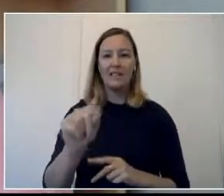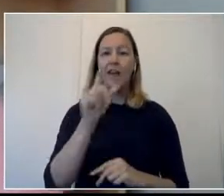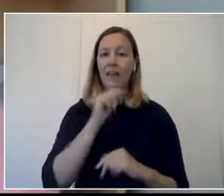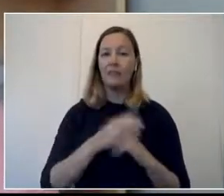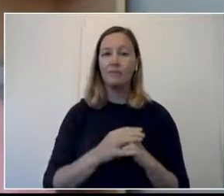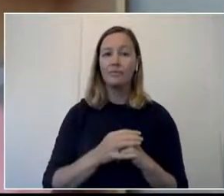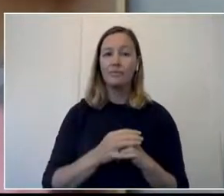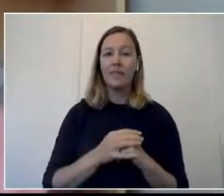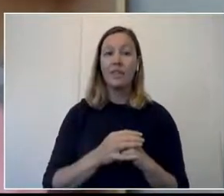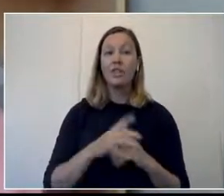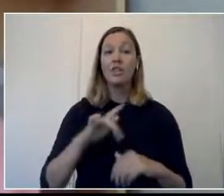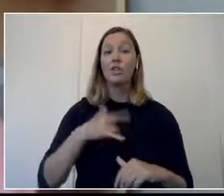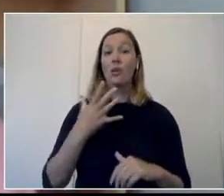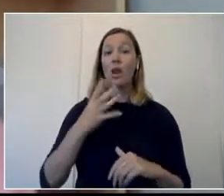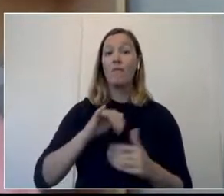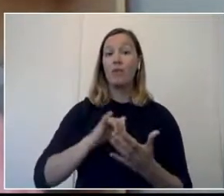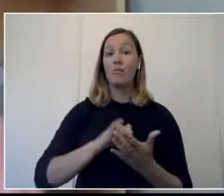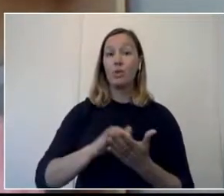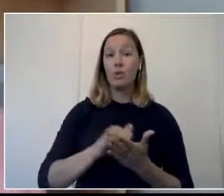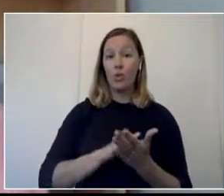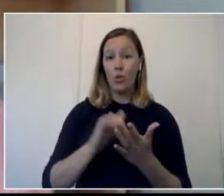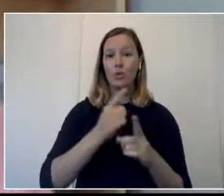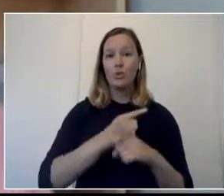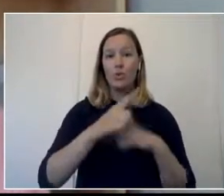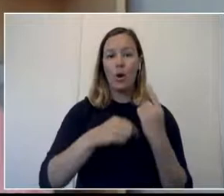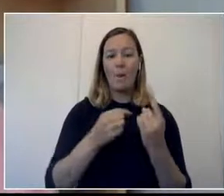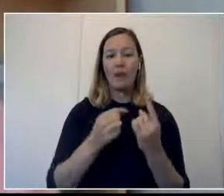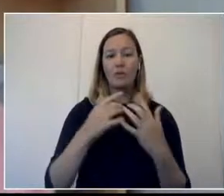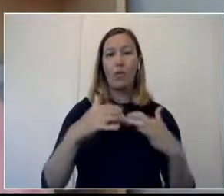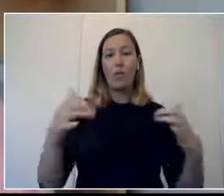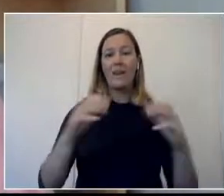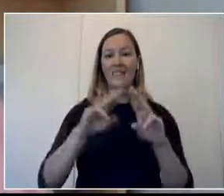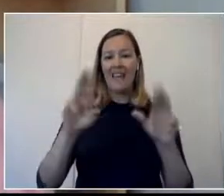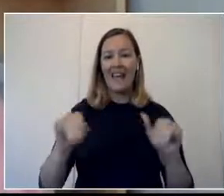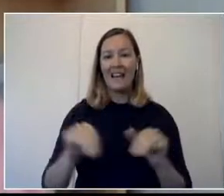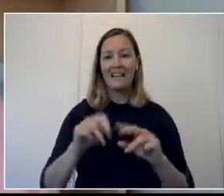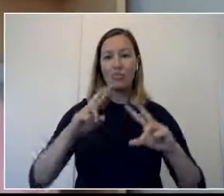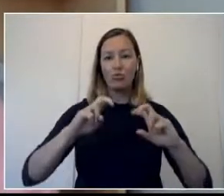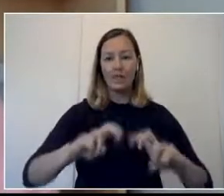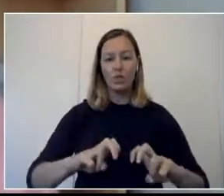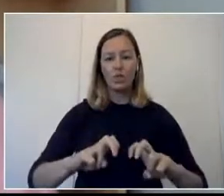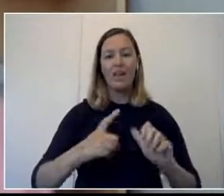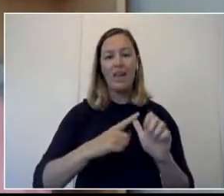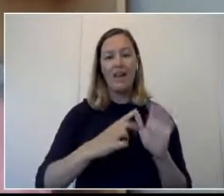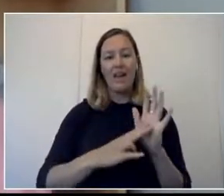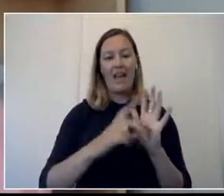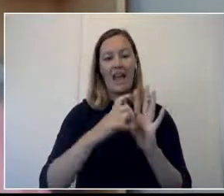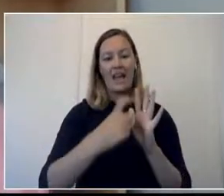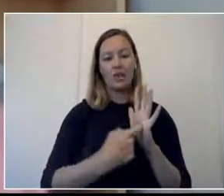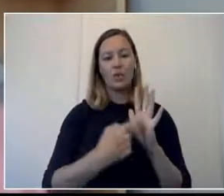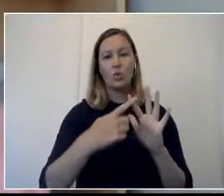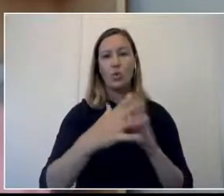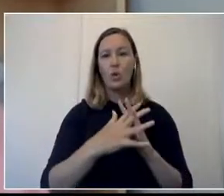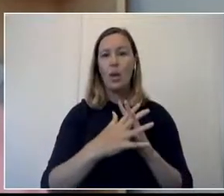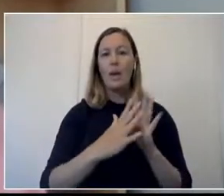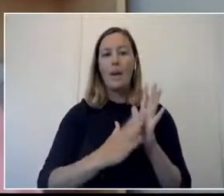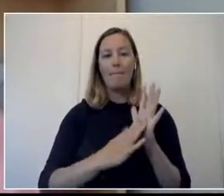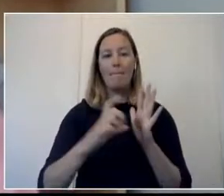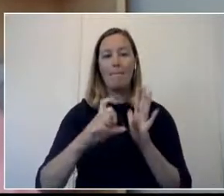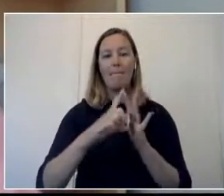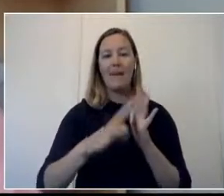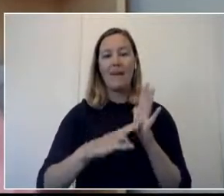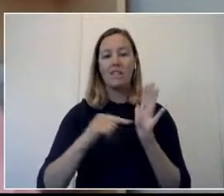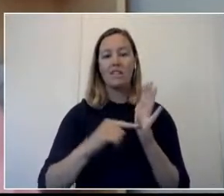New York, to go through the Audience Atlas research is the amazing Andrew McIntyre, a co-founder of Morris